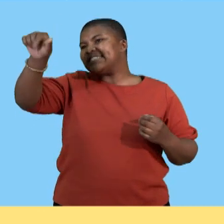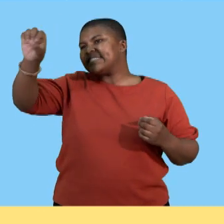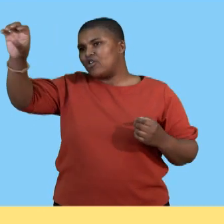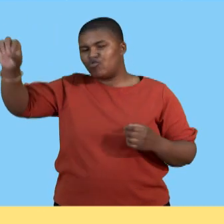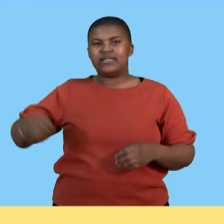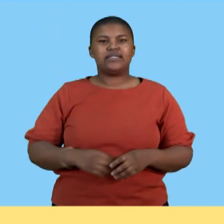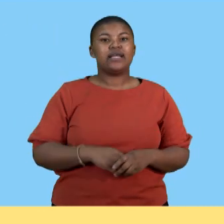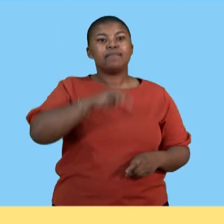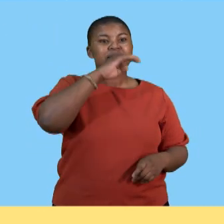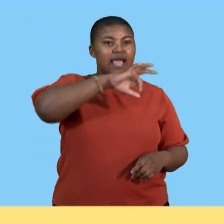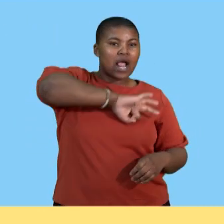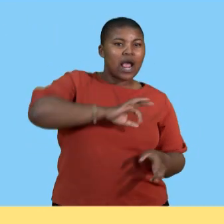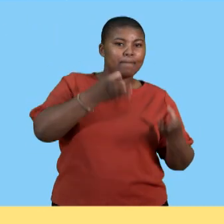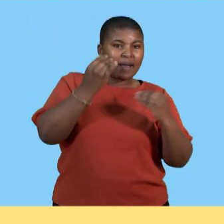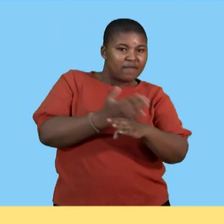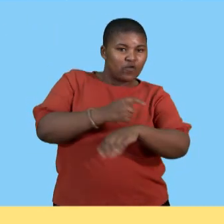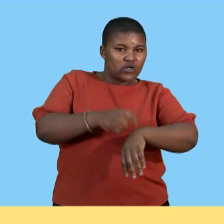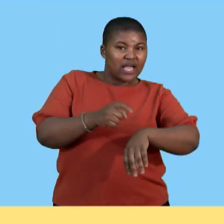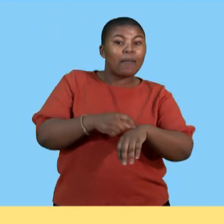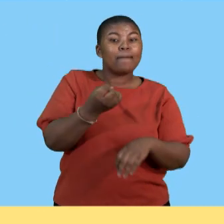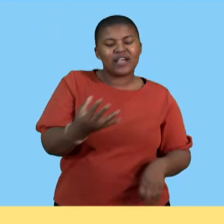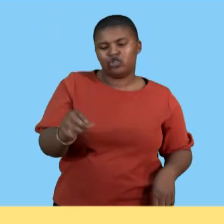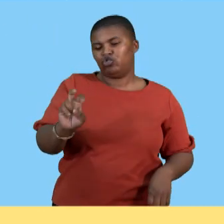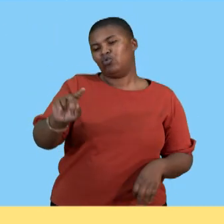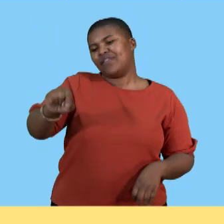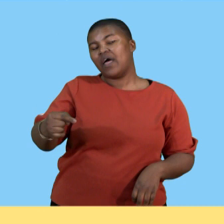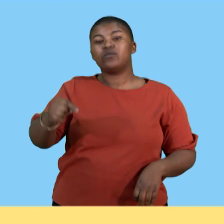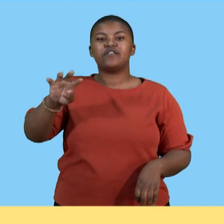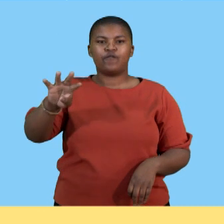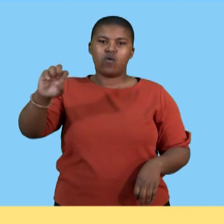25,600. The income received in advance would therefore become